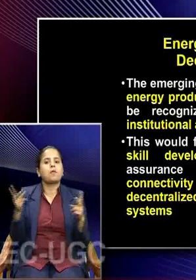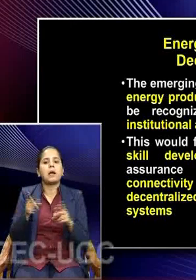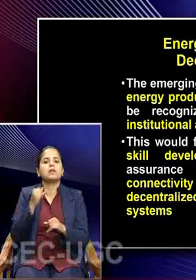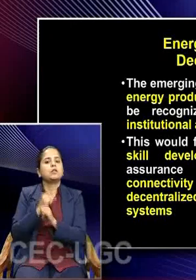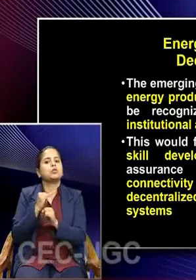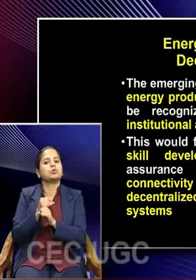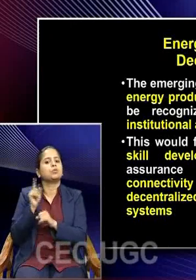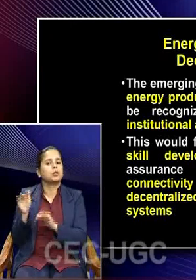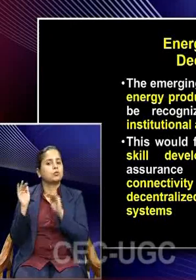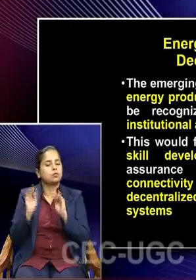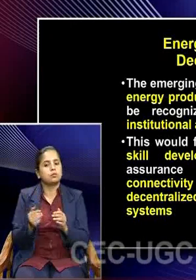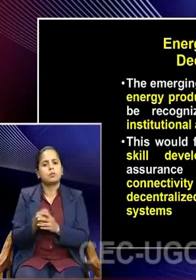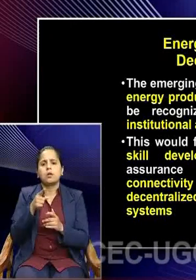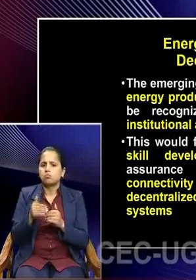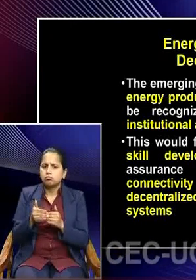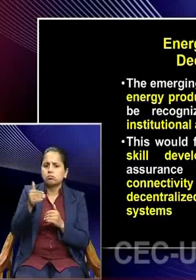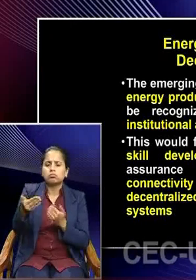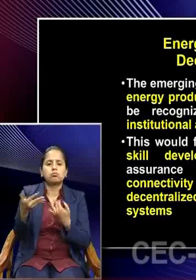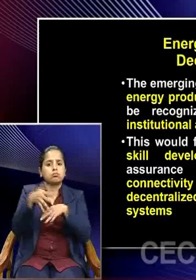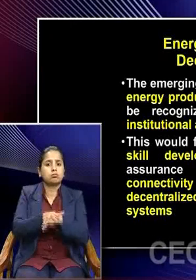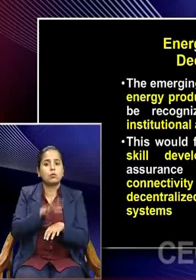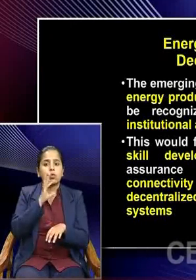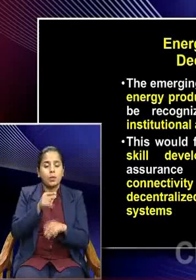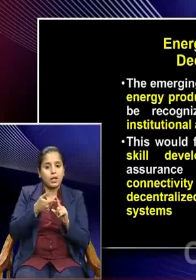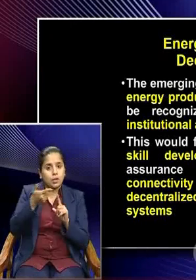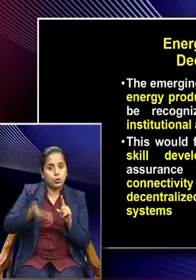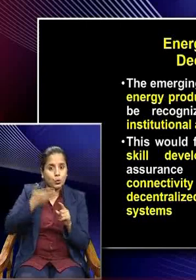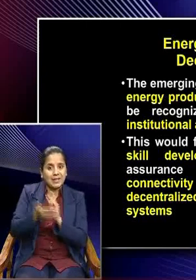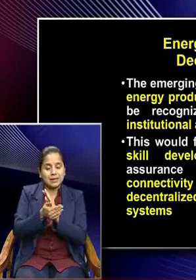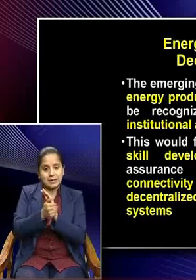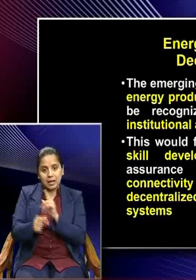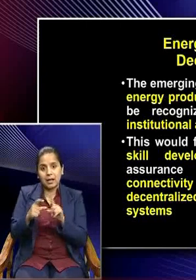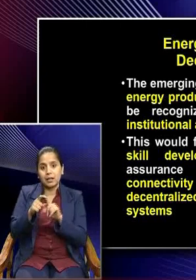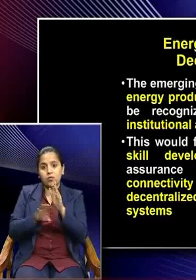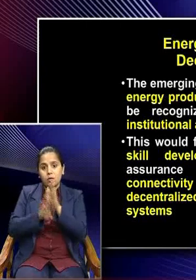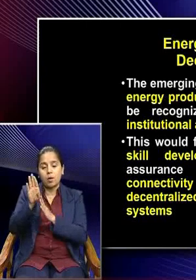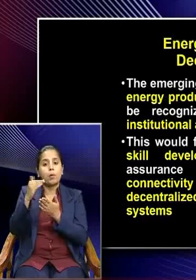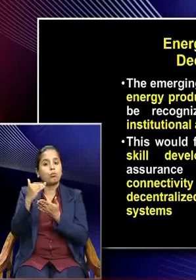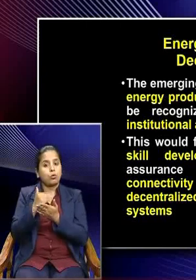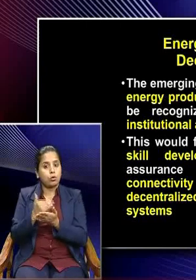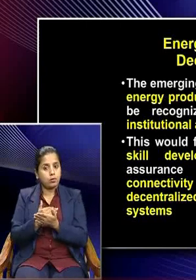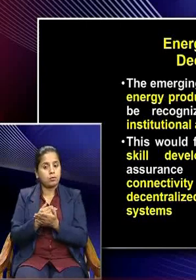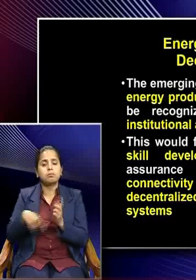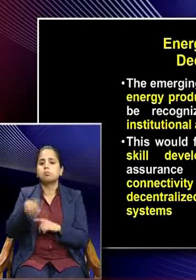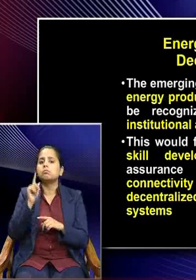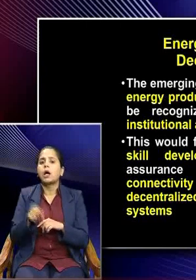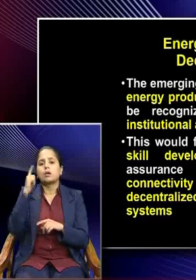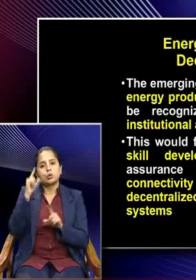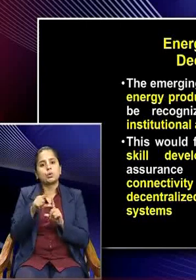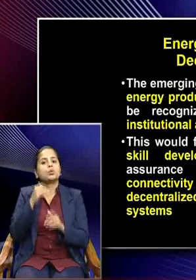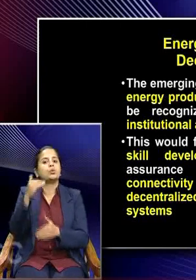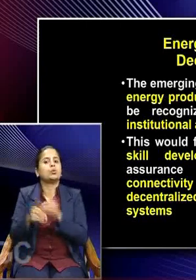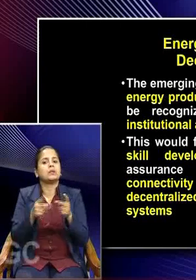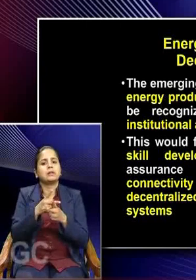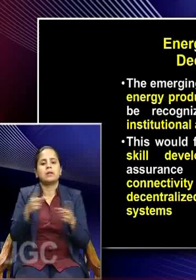institutions. This would further imply that training and skill development programs should be taken over under